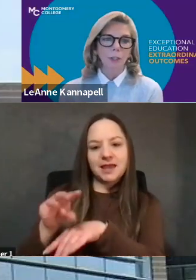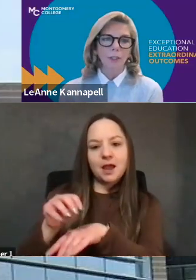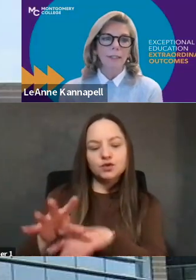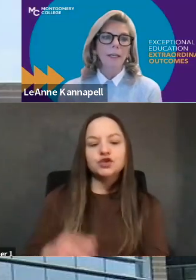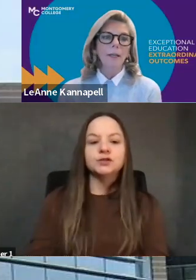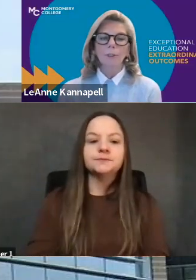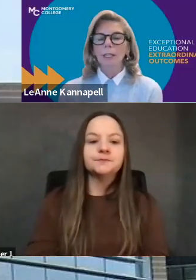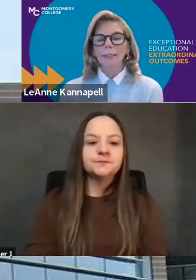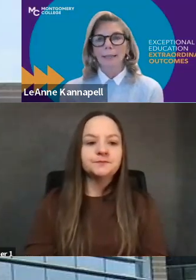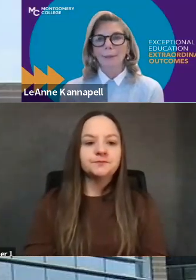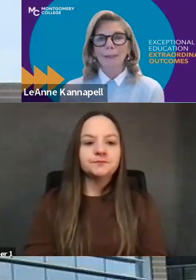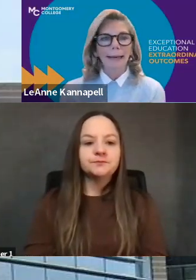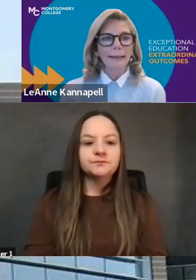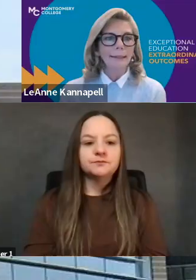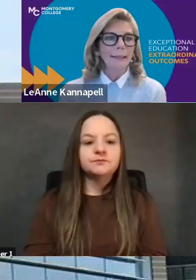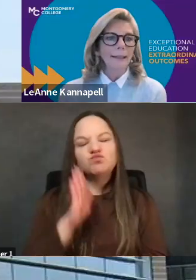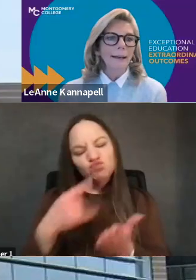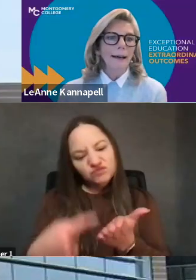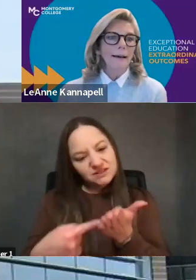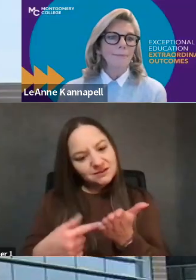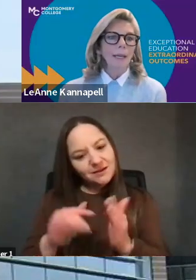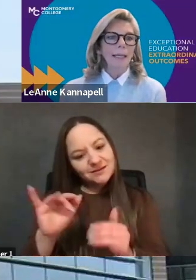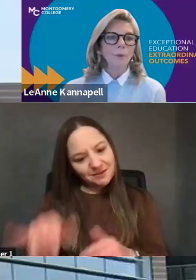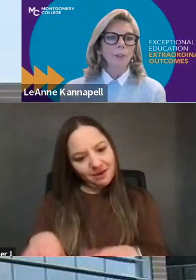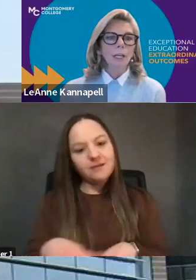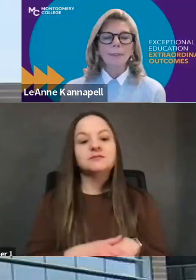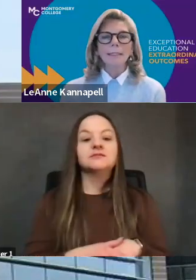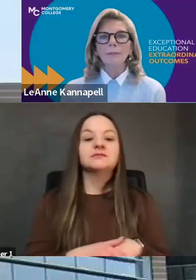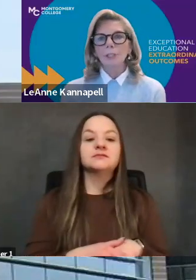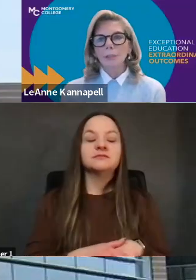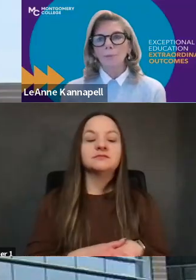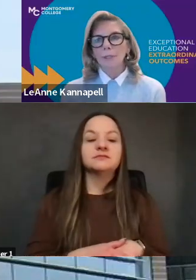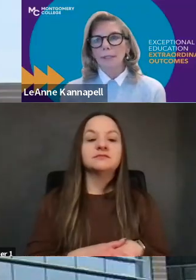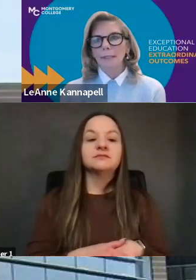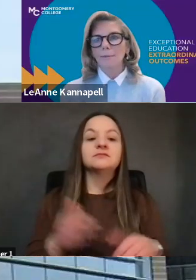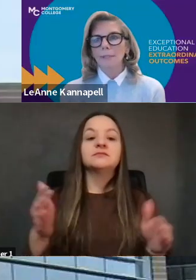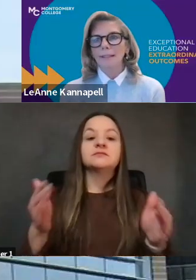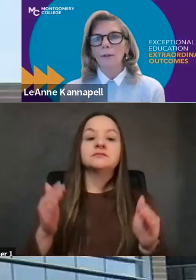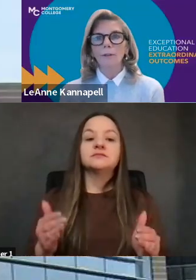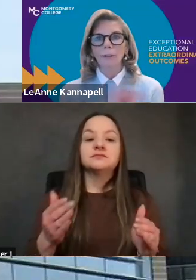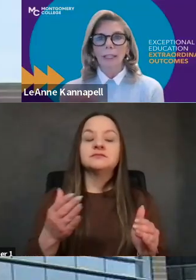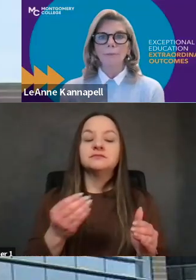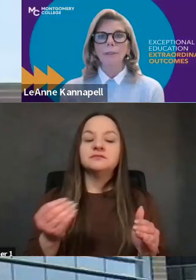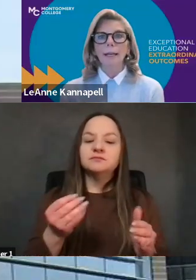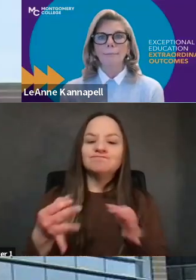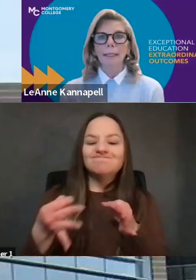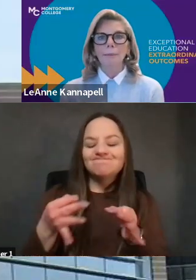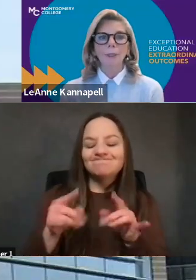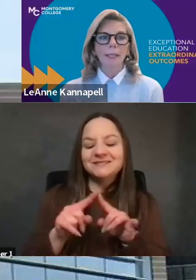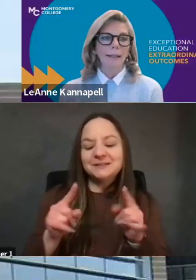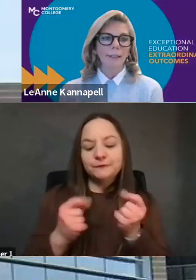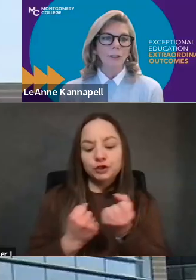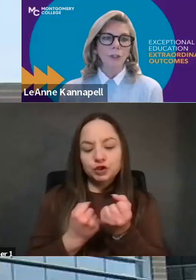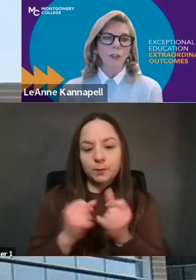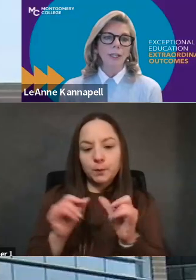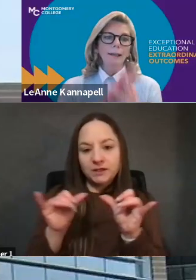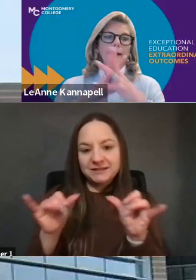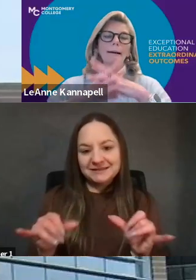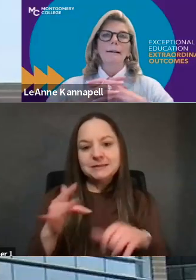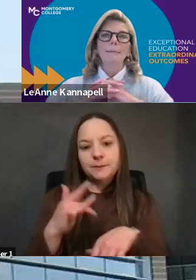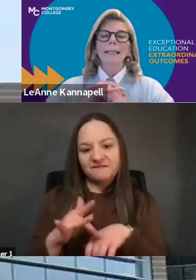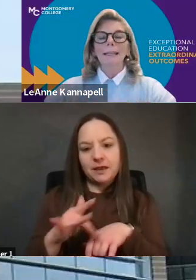of situations? We'll talk a lot about that. And we'll talk about different support systems that are available at Montgomery